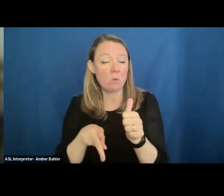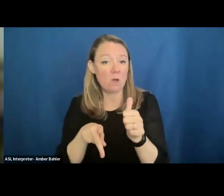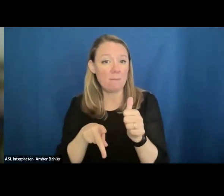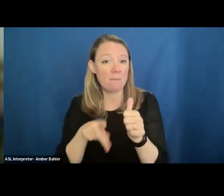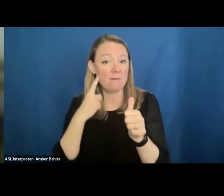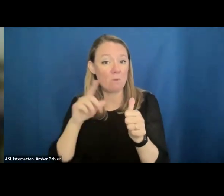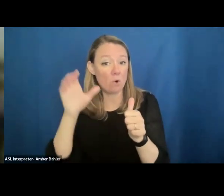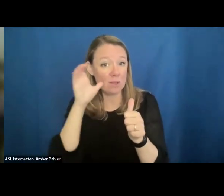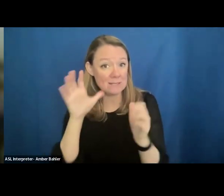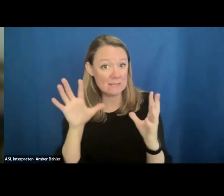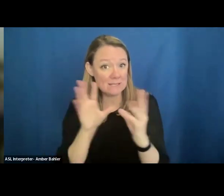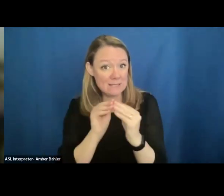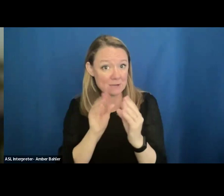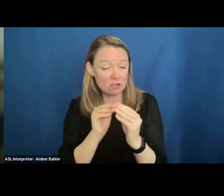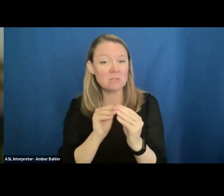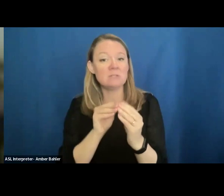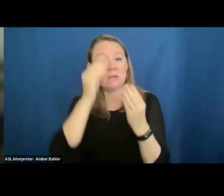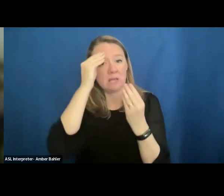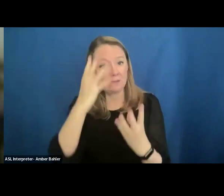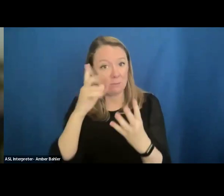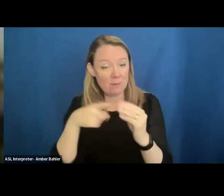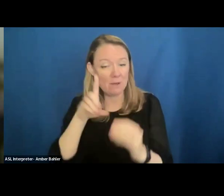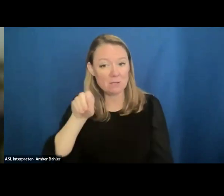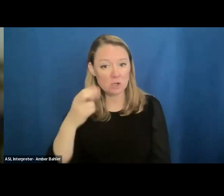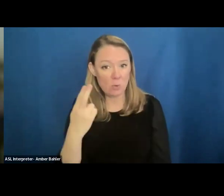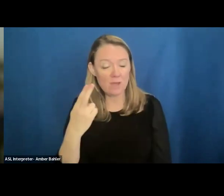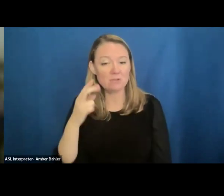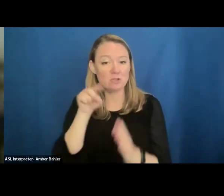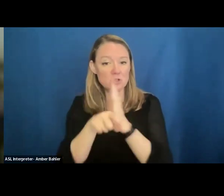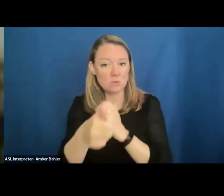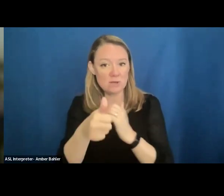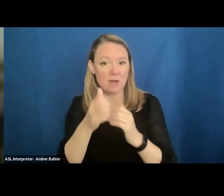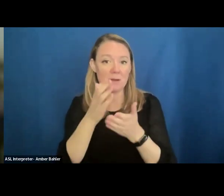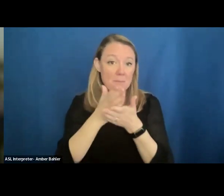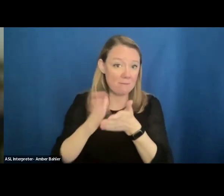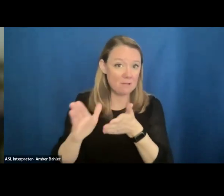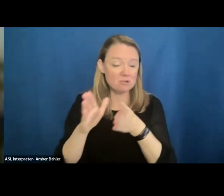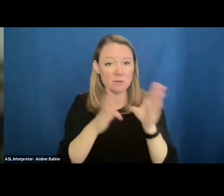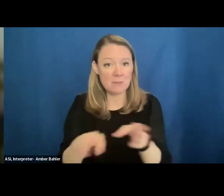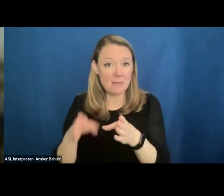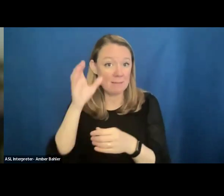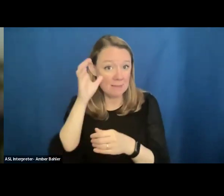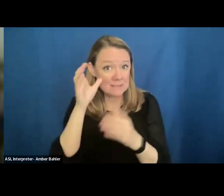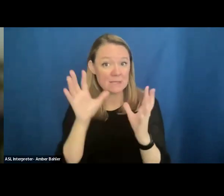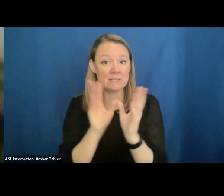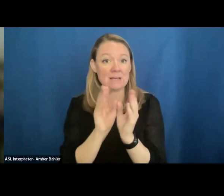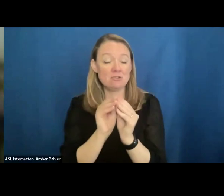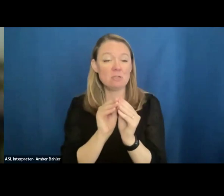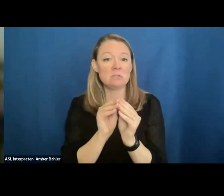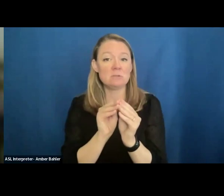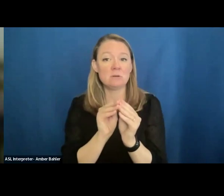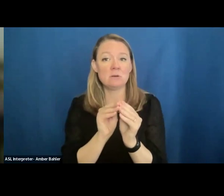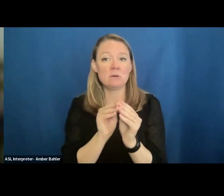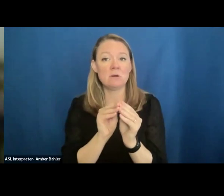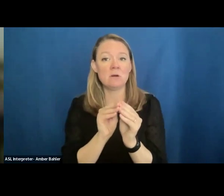listening sessions, information about the DOH suicide prevention plan listening sessions. And then I think